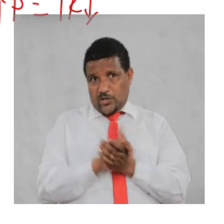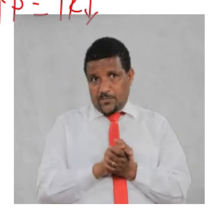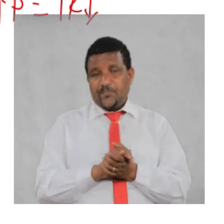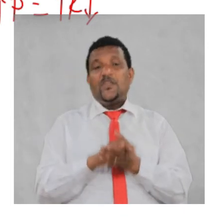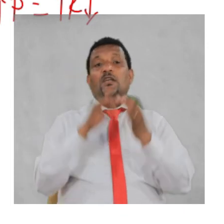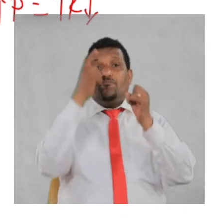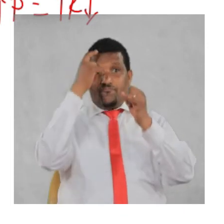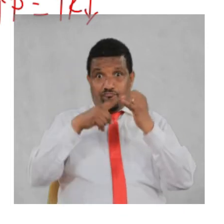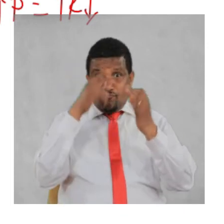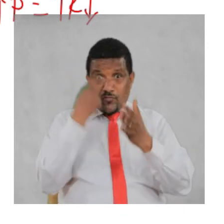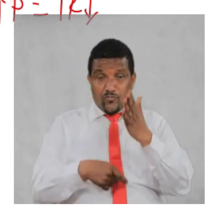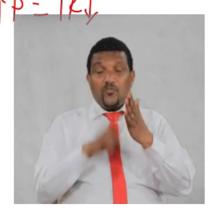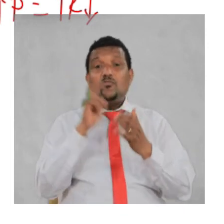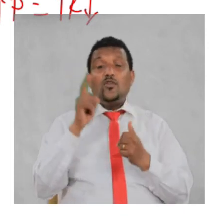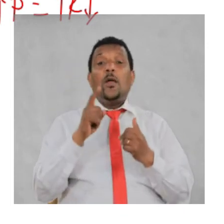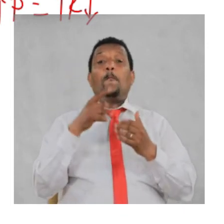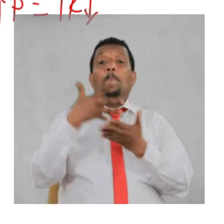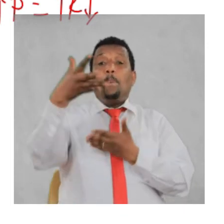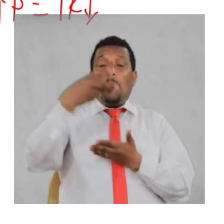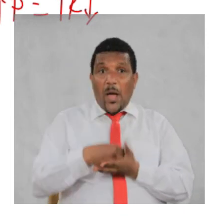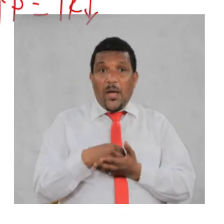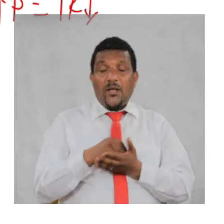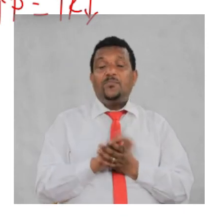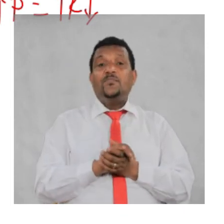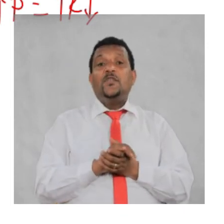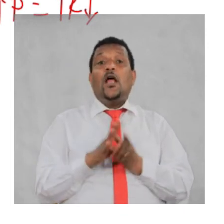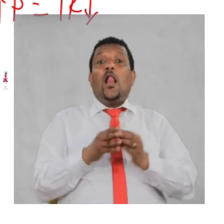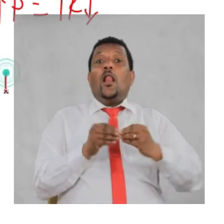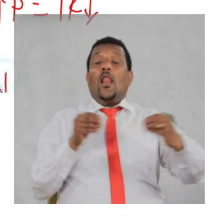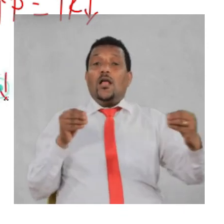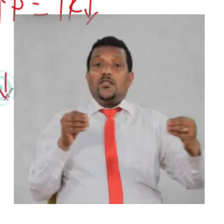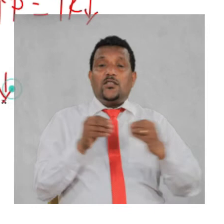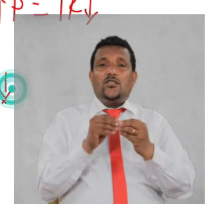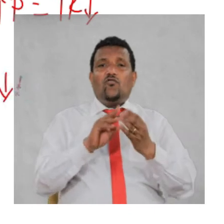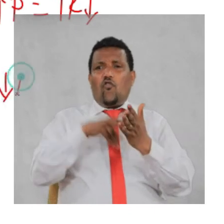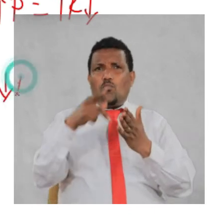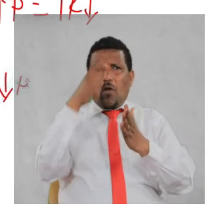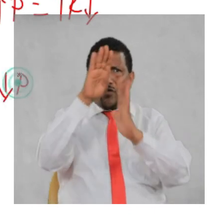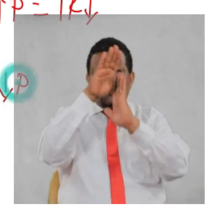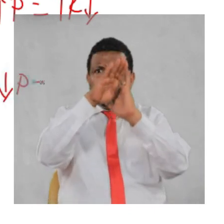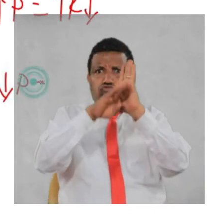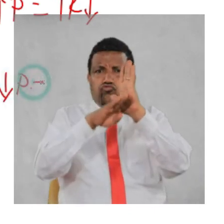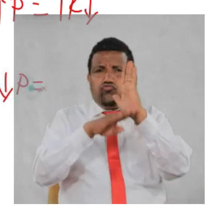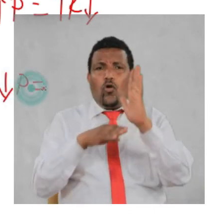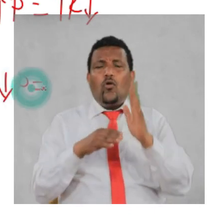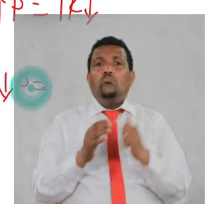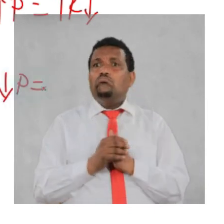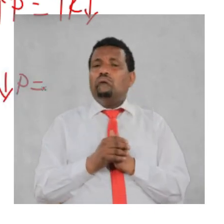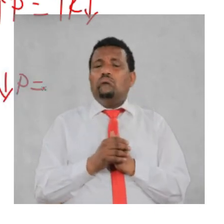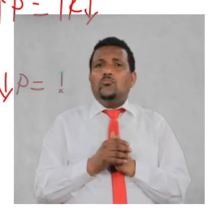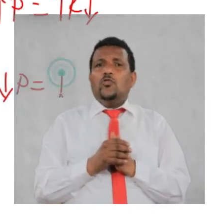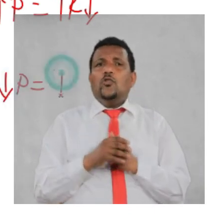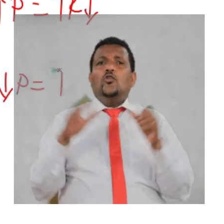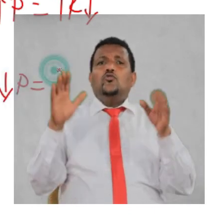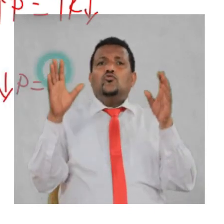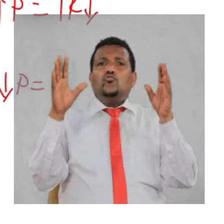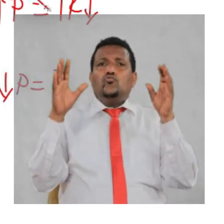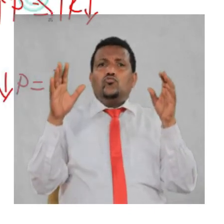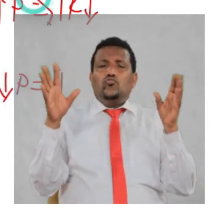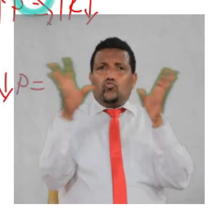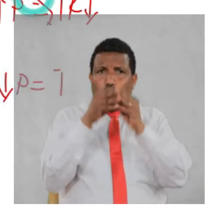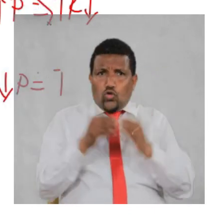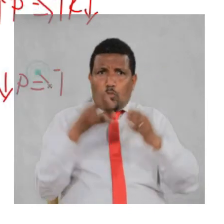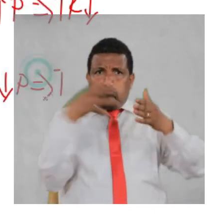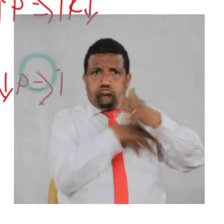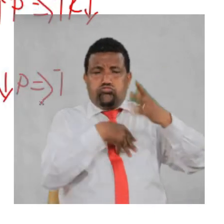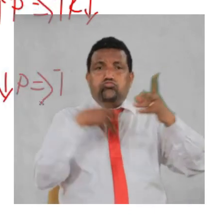result, if the buyer is elastic with the fall in the price of a commodity, then the total revenue of the